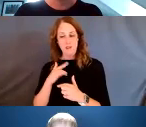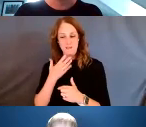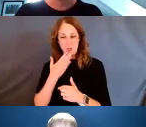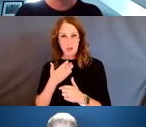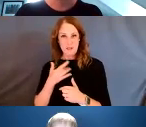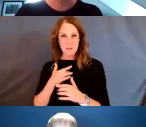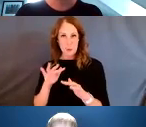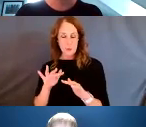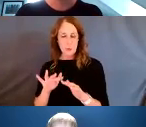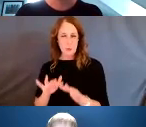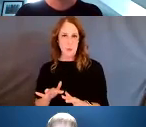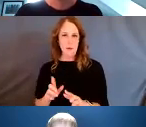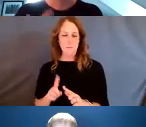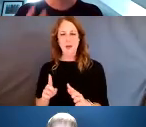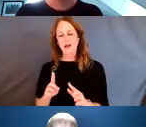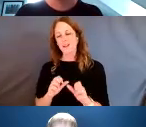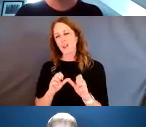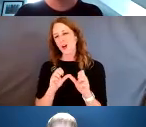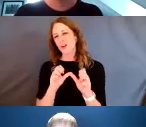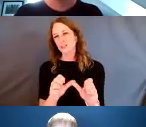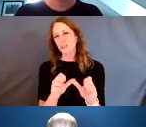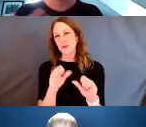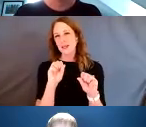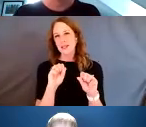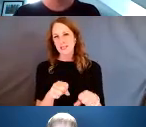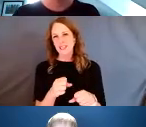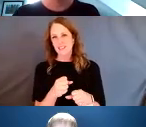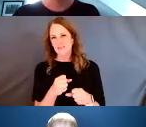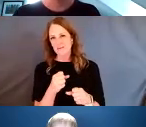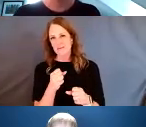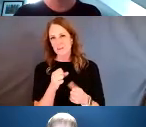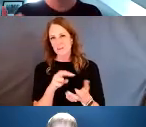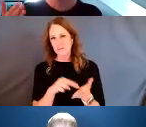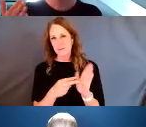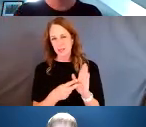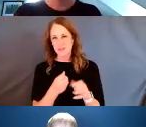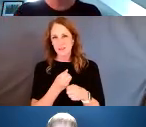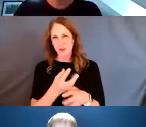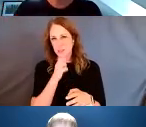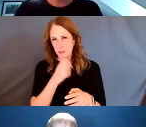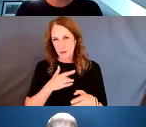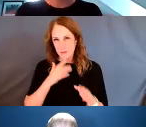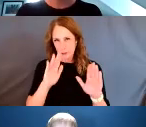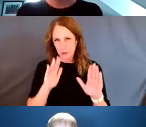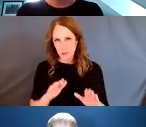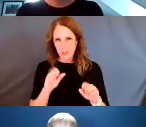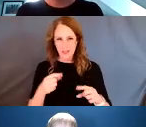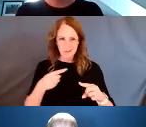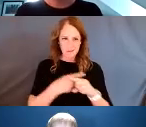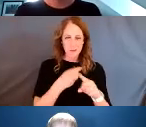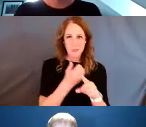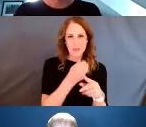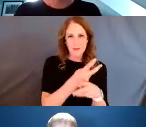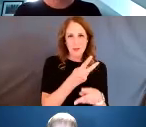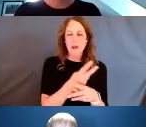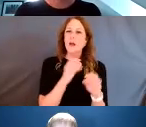make you they could make you not feel great and work against your self-care. And what I will tell you, there's no subscription here that